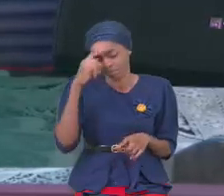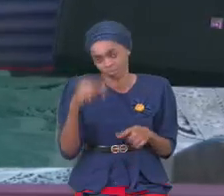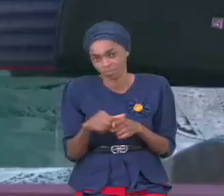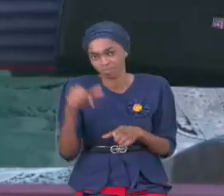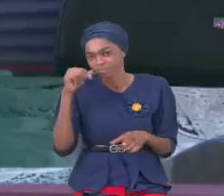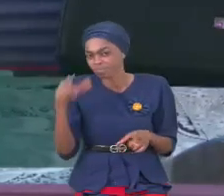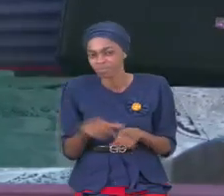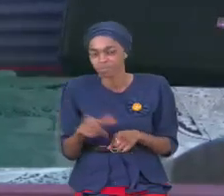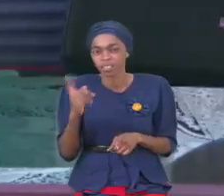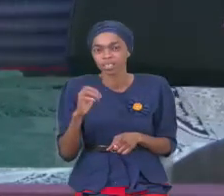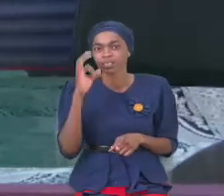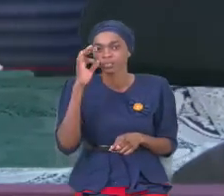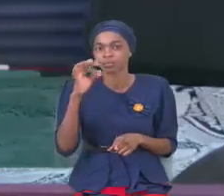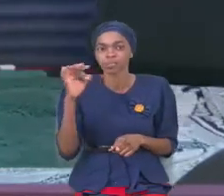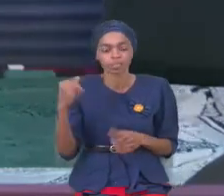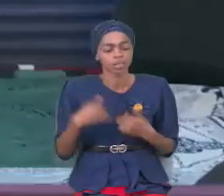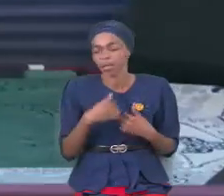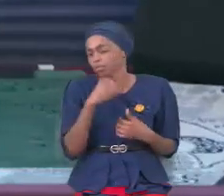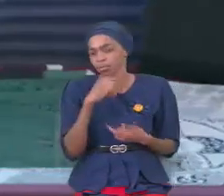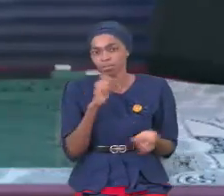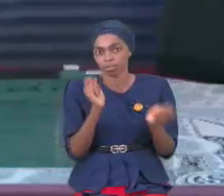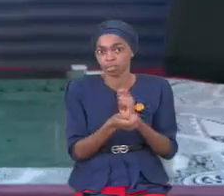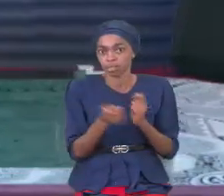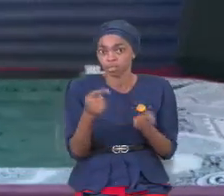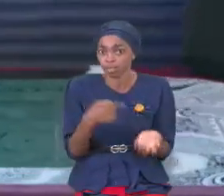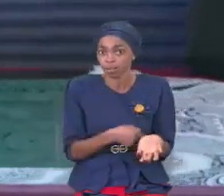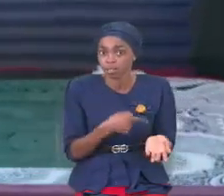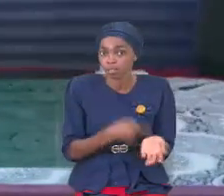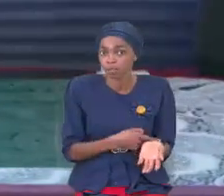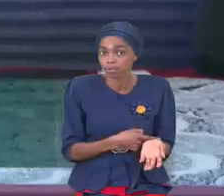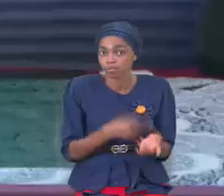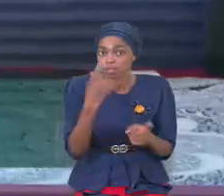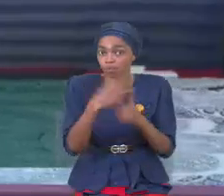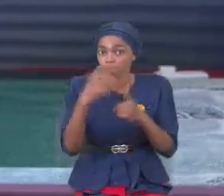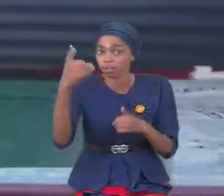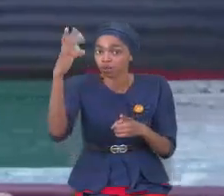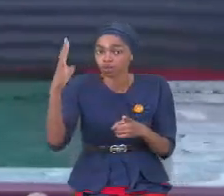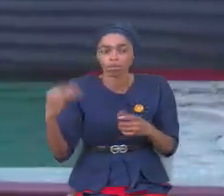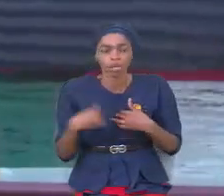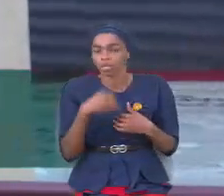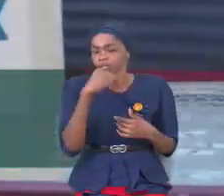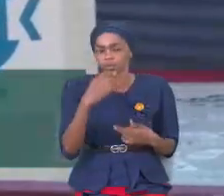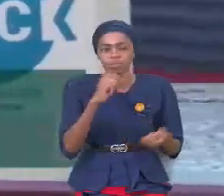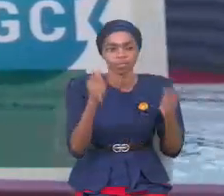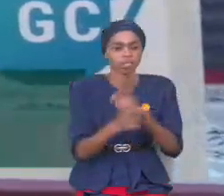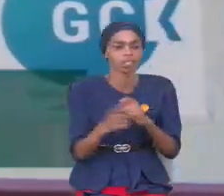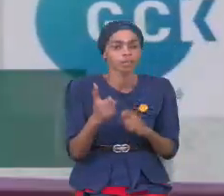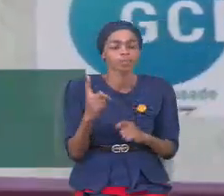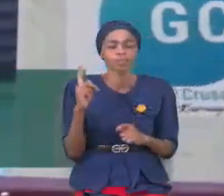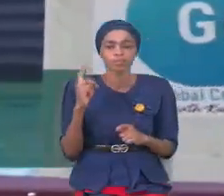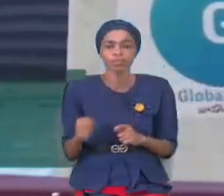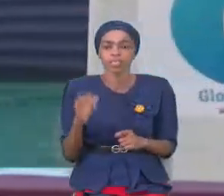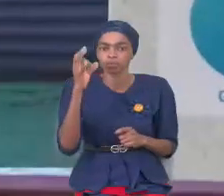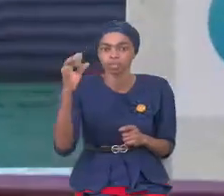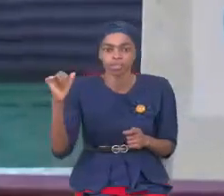The gospel has not changed. The preaching that I bid thee. Maybe you have been on vacation and you have